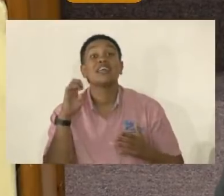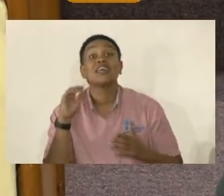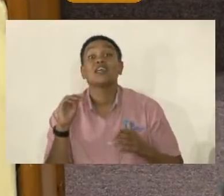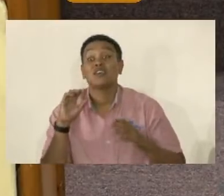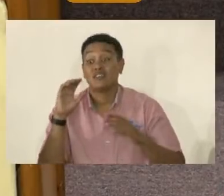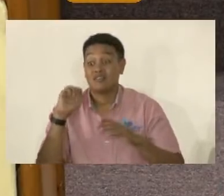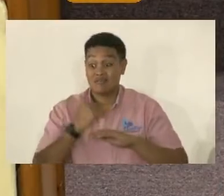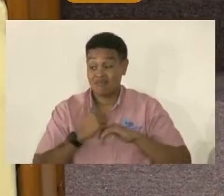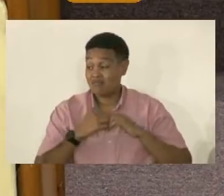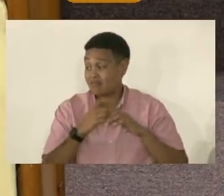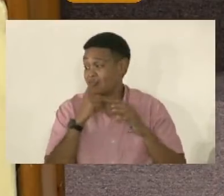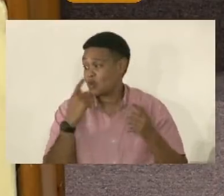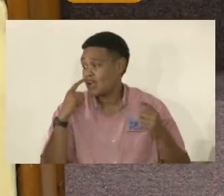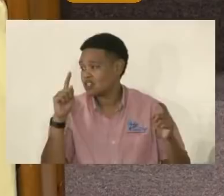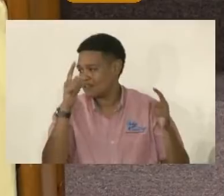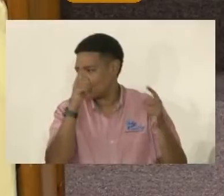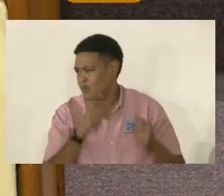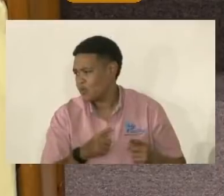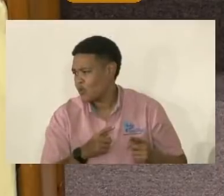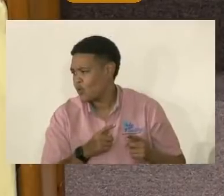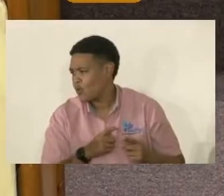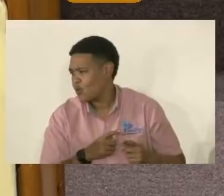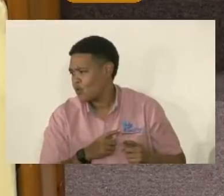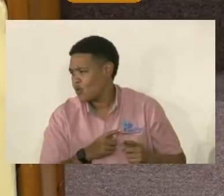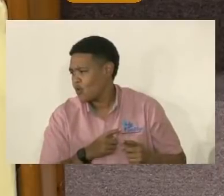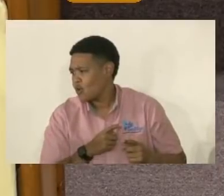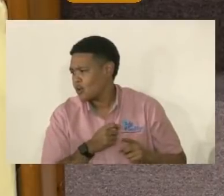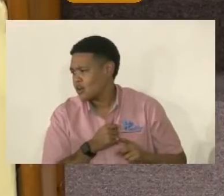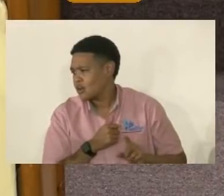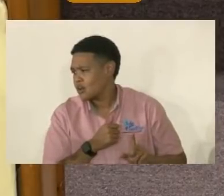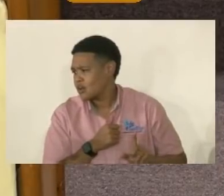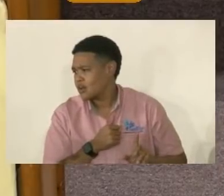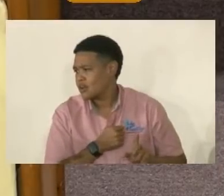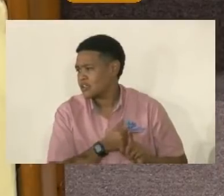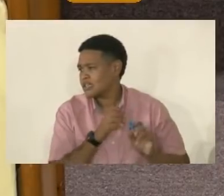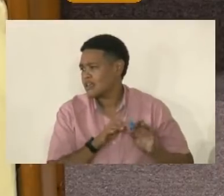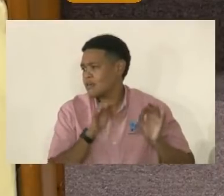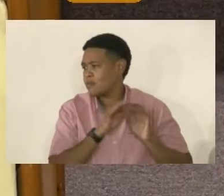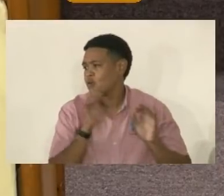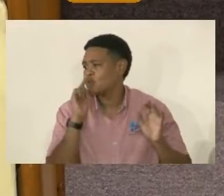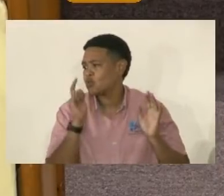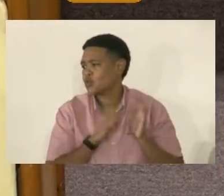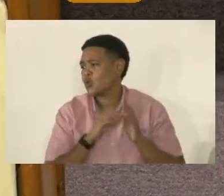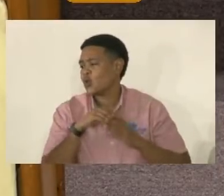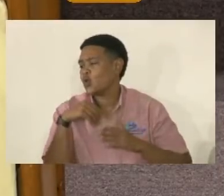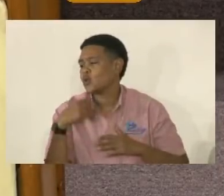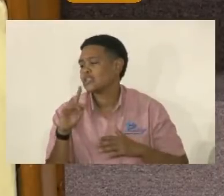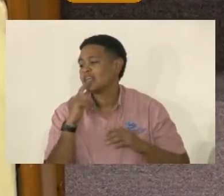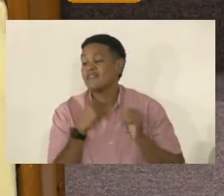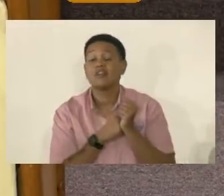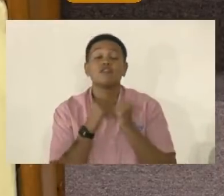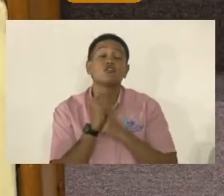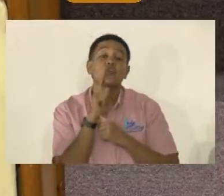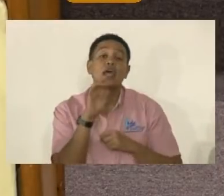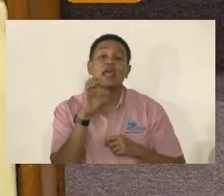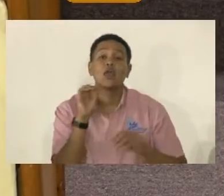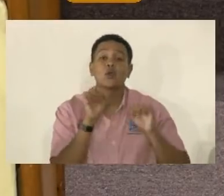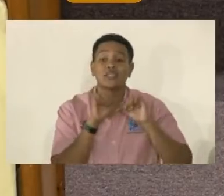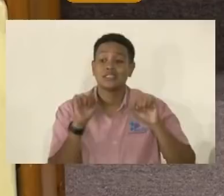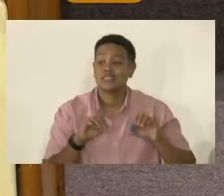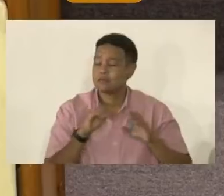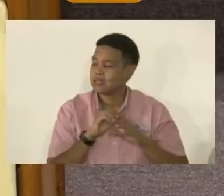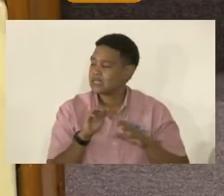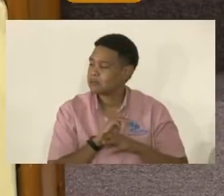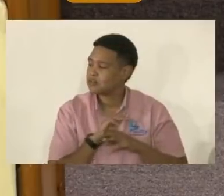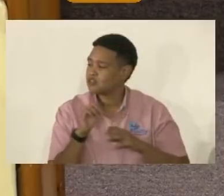see it in the document that I've circulated. Important to note, outside of the infrastructure and the ecosystem within the ministry, there